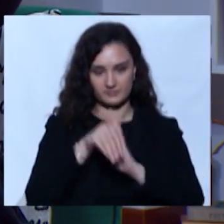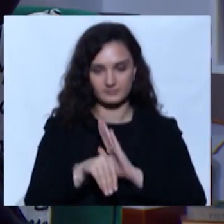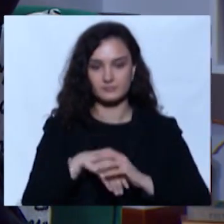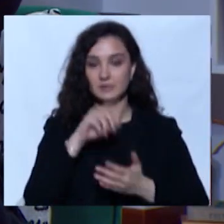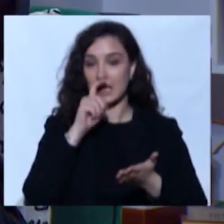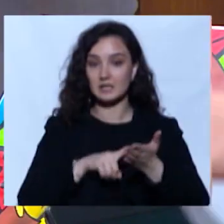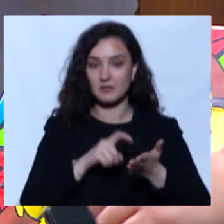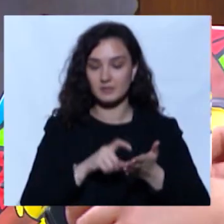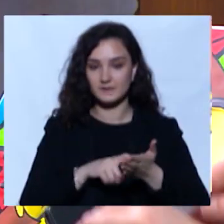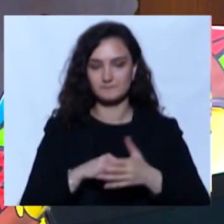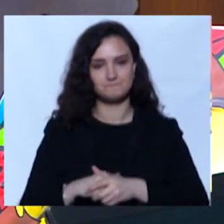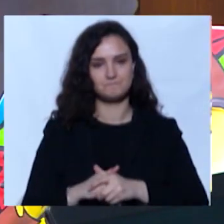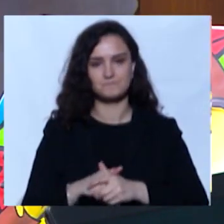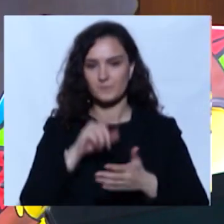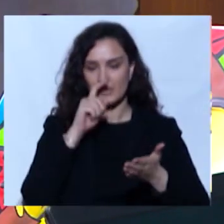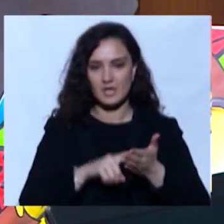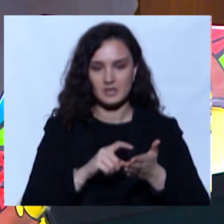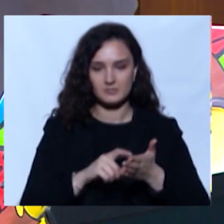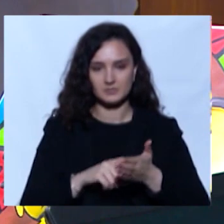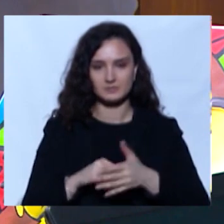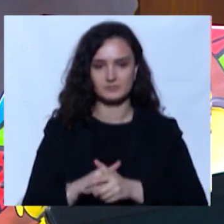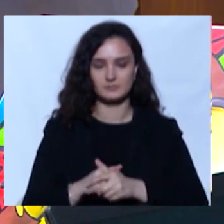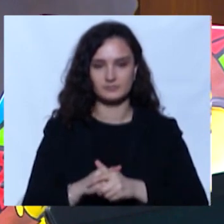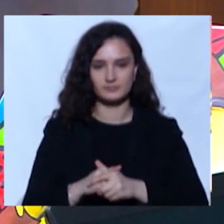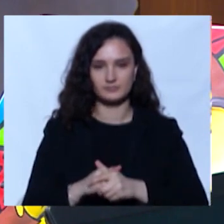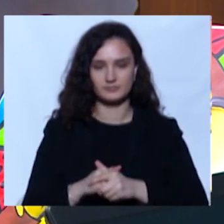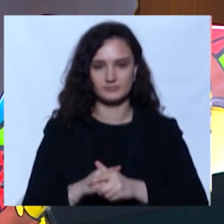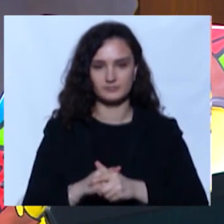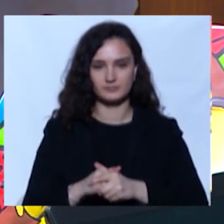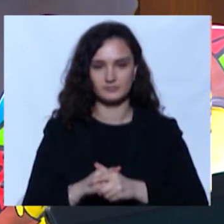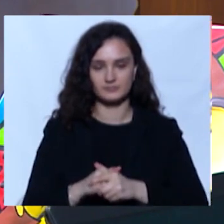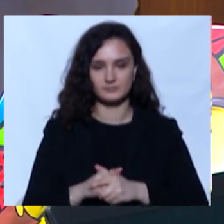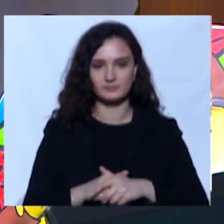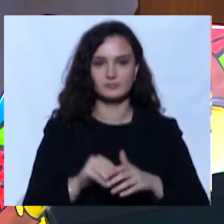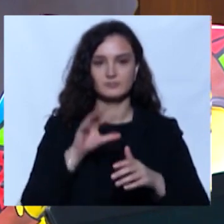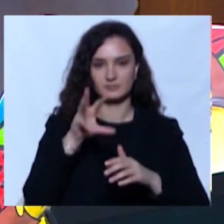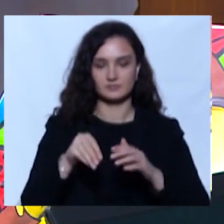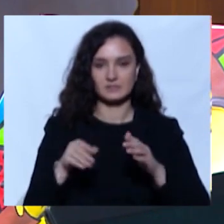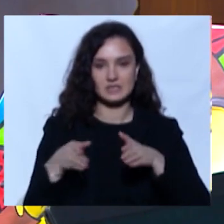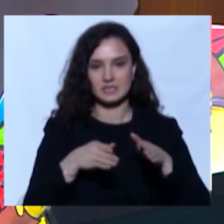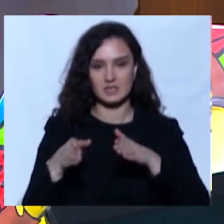Chicken. The chicken is in the road.